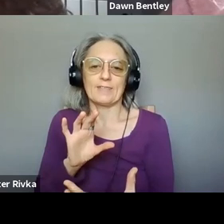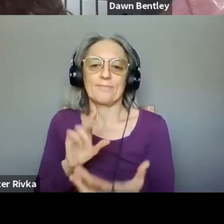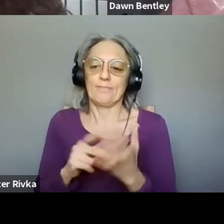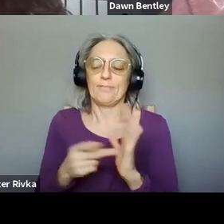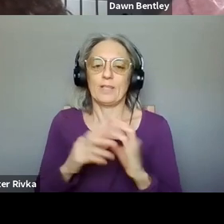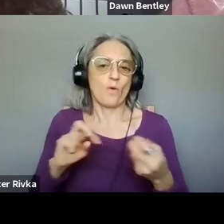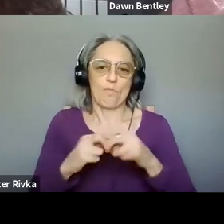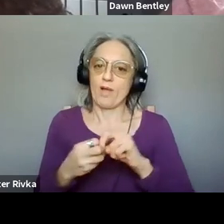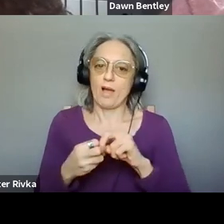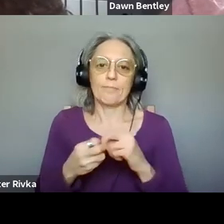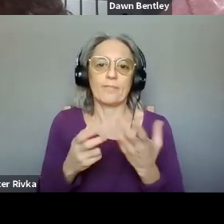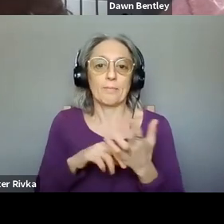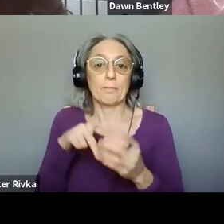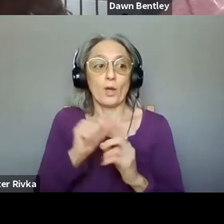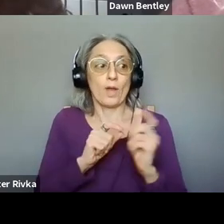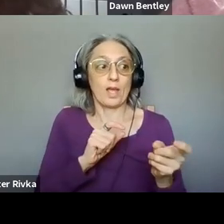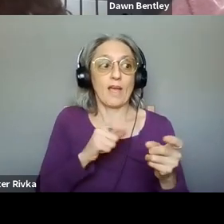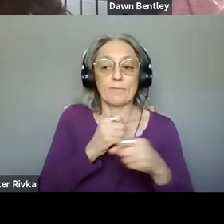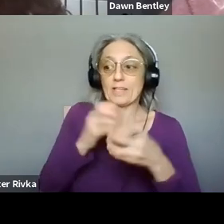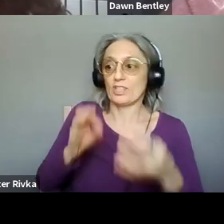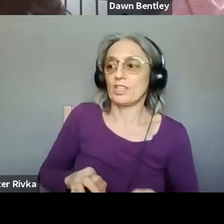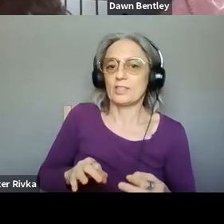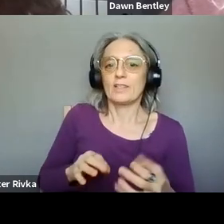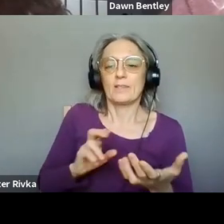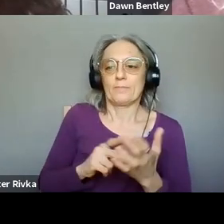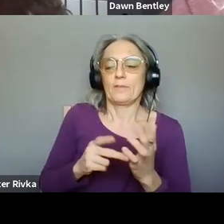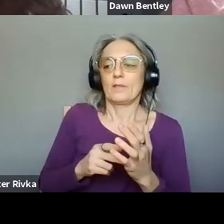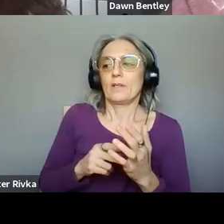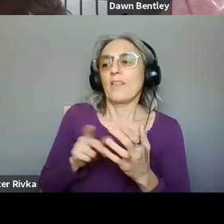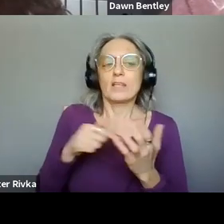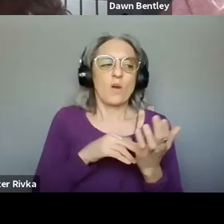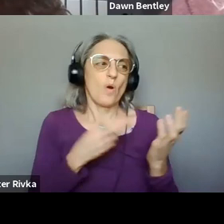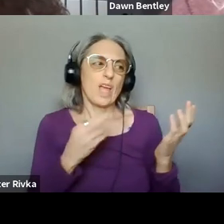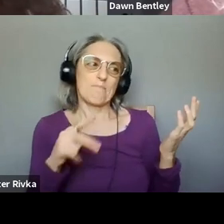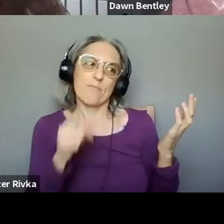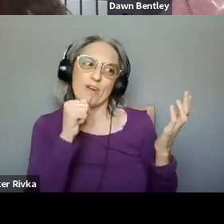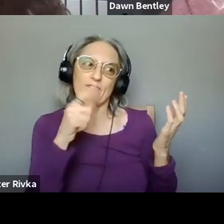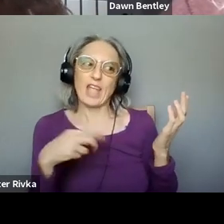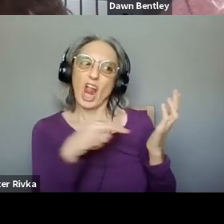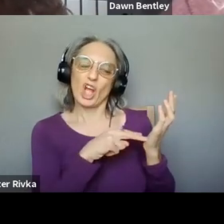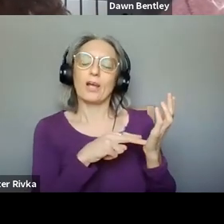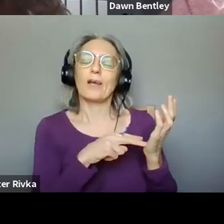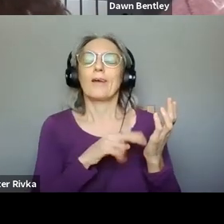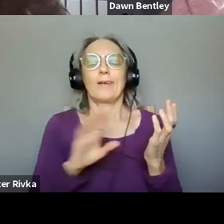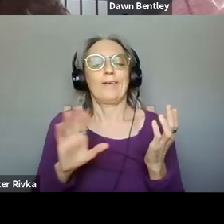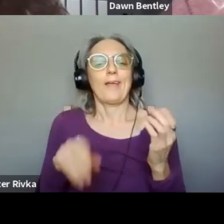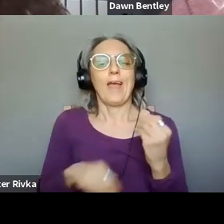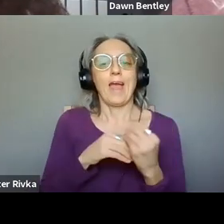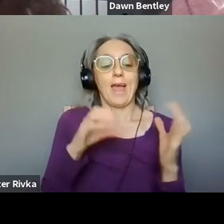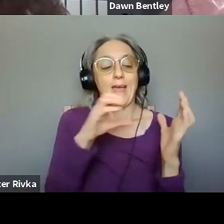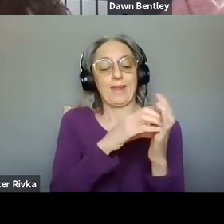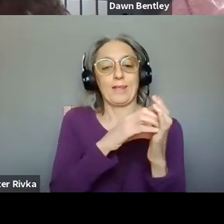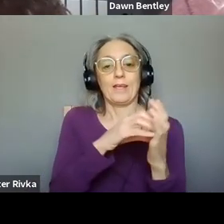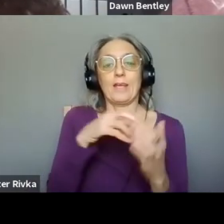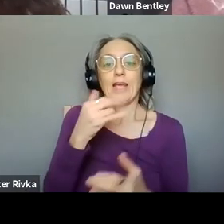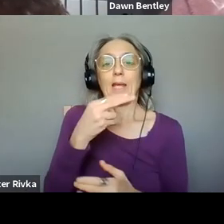don't, if you want the record, say, I have this power of attorney, they say, well, there's HIPAA. Well, I would put in there a HIPAA release in the